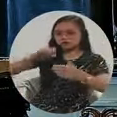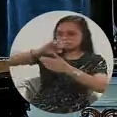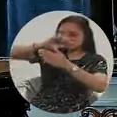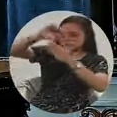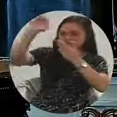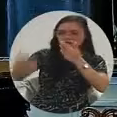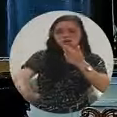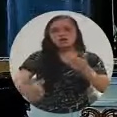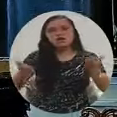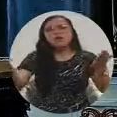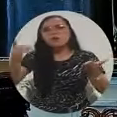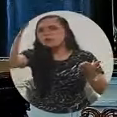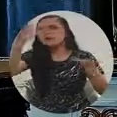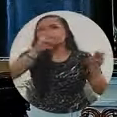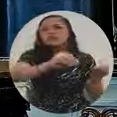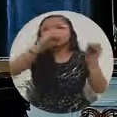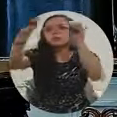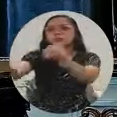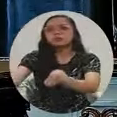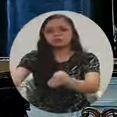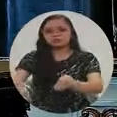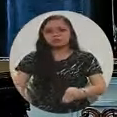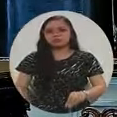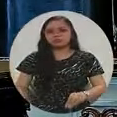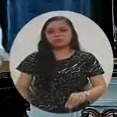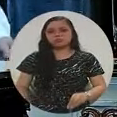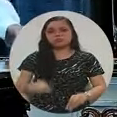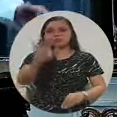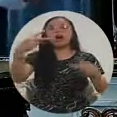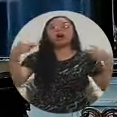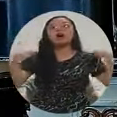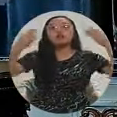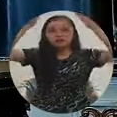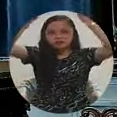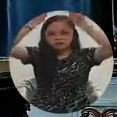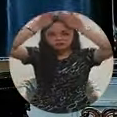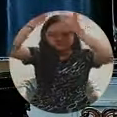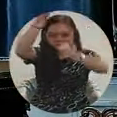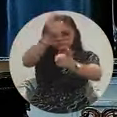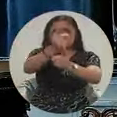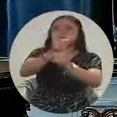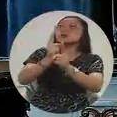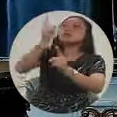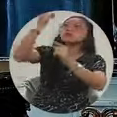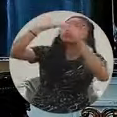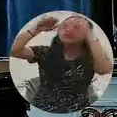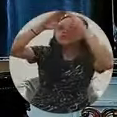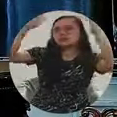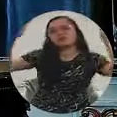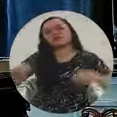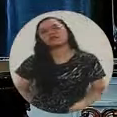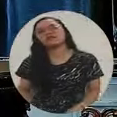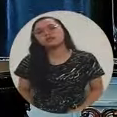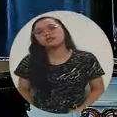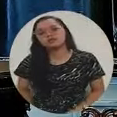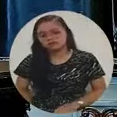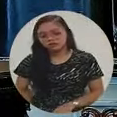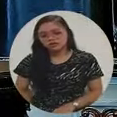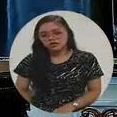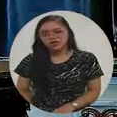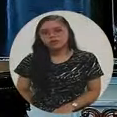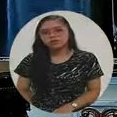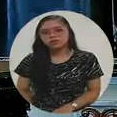course. I have kept the faith. Henceforth there is laid up for me a crown of righteousness, which the Lord righteous judge shall give me